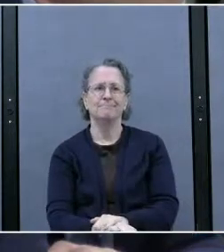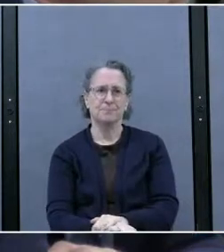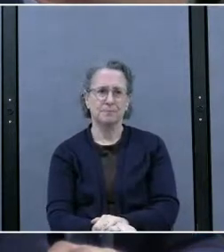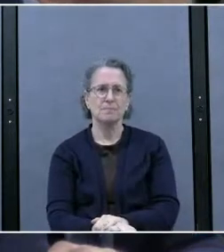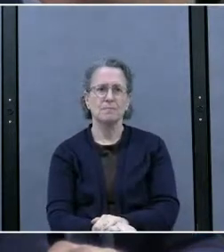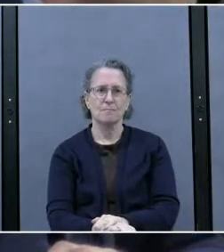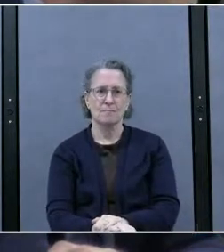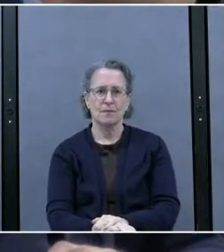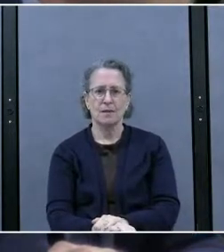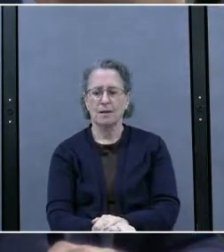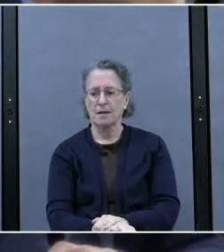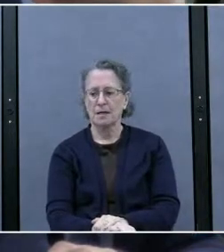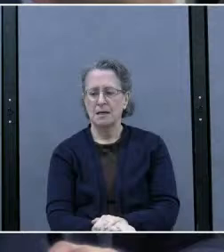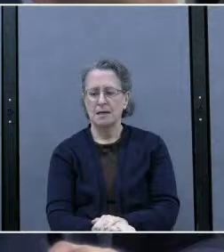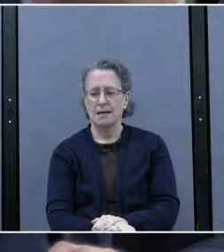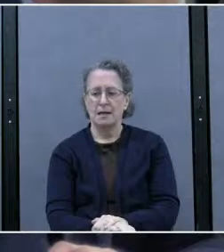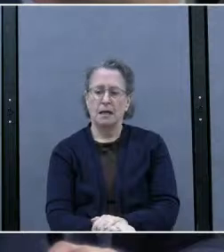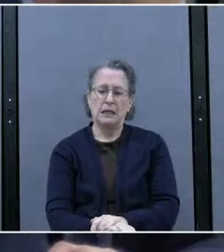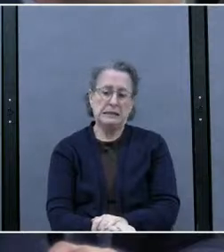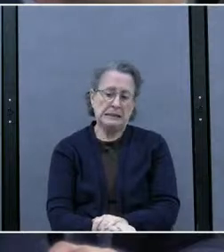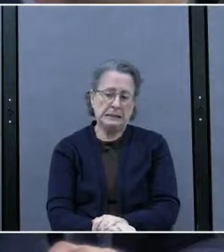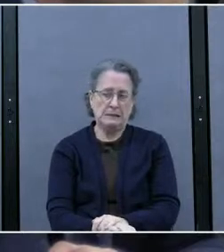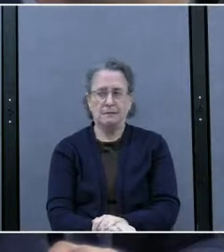We did have a question about the audit